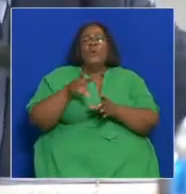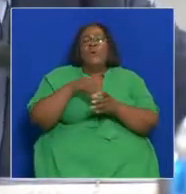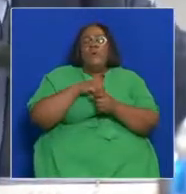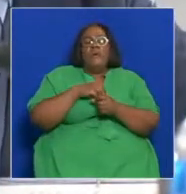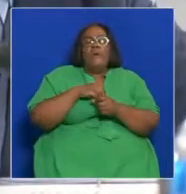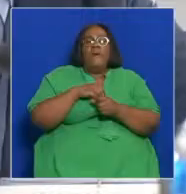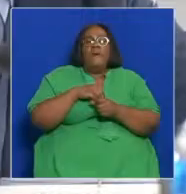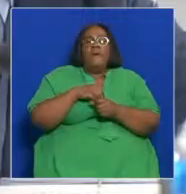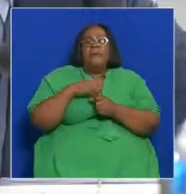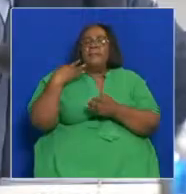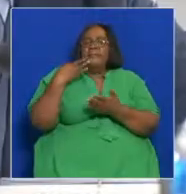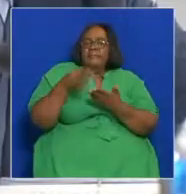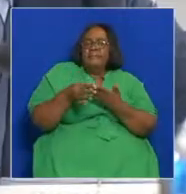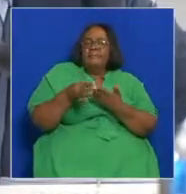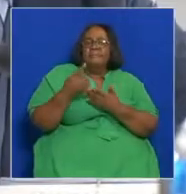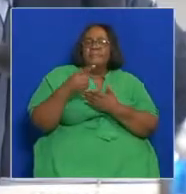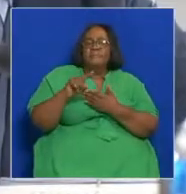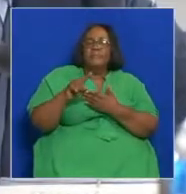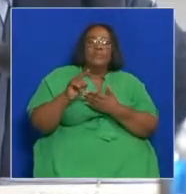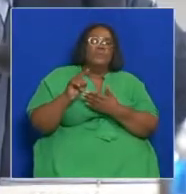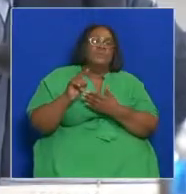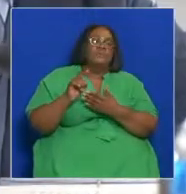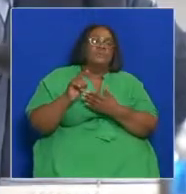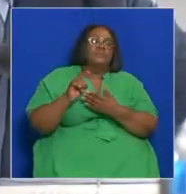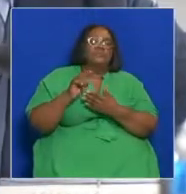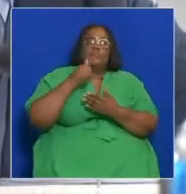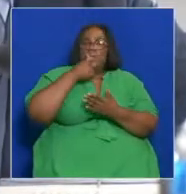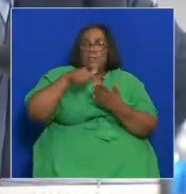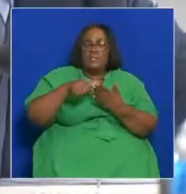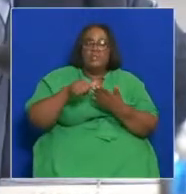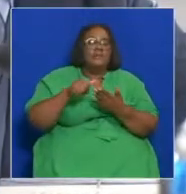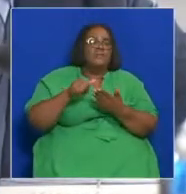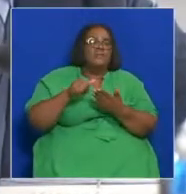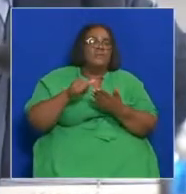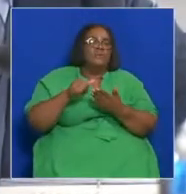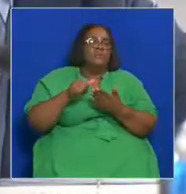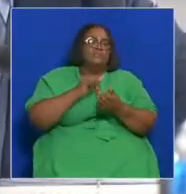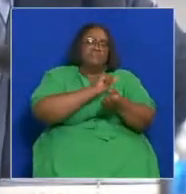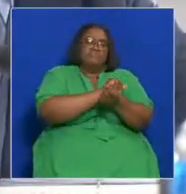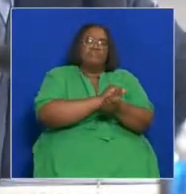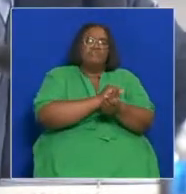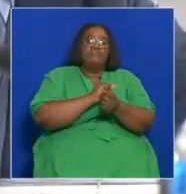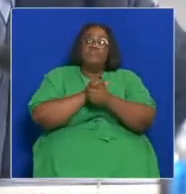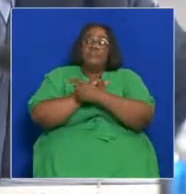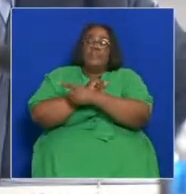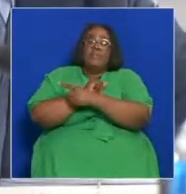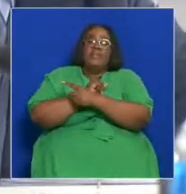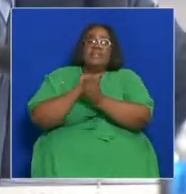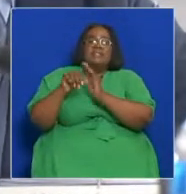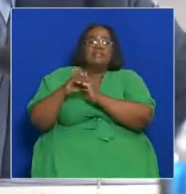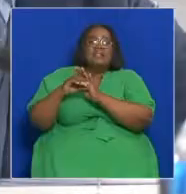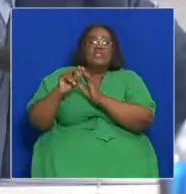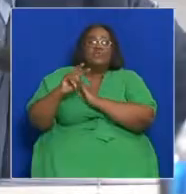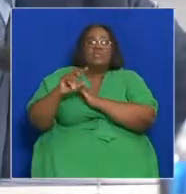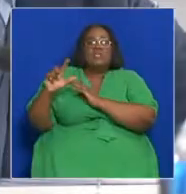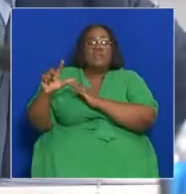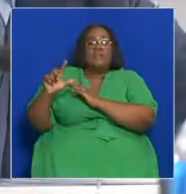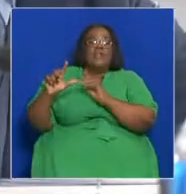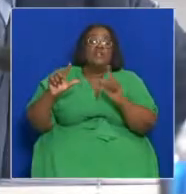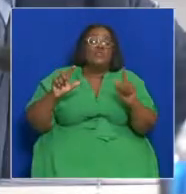application for a warrant of arrest, the Section 27 affidavit? So when IDEC applies for a